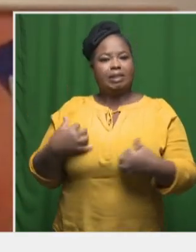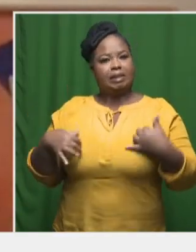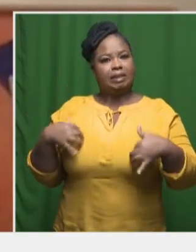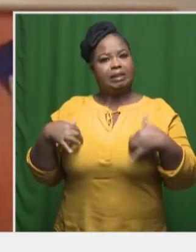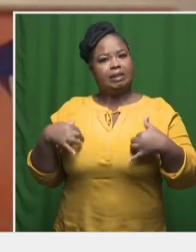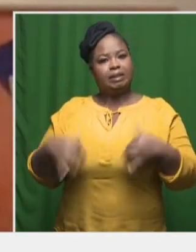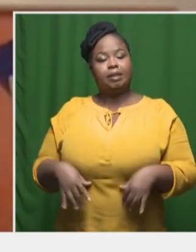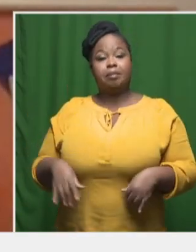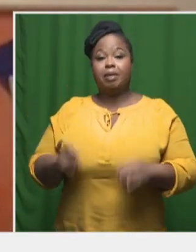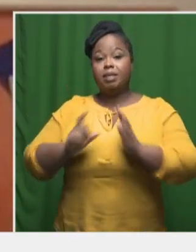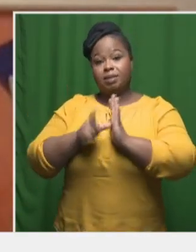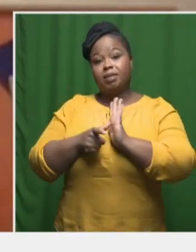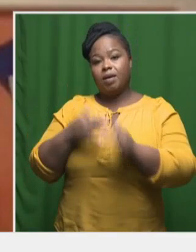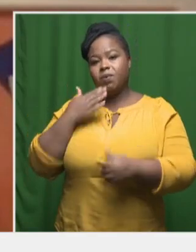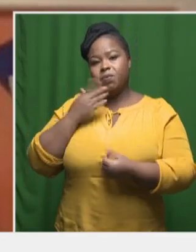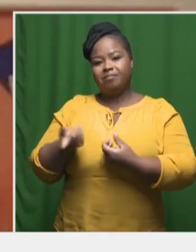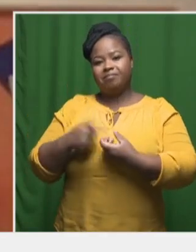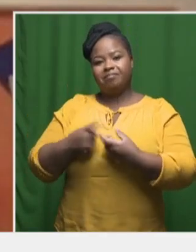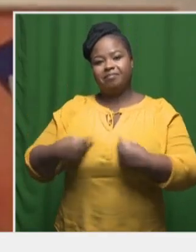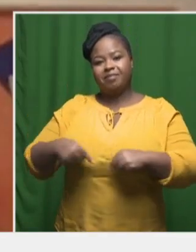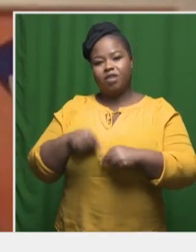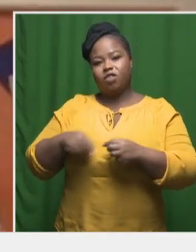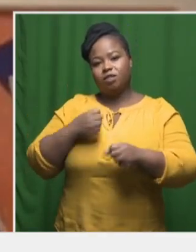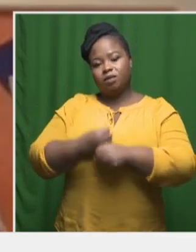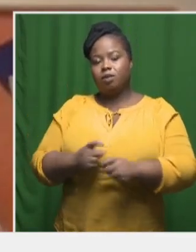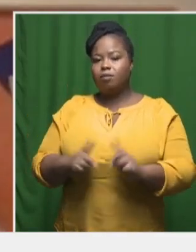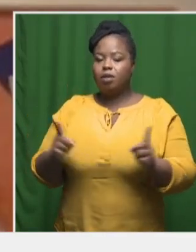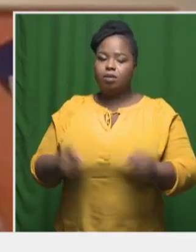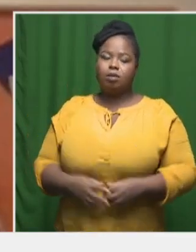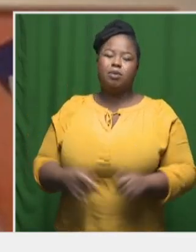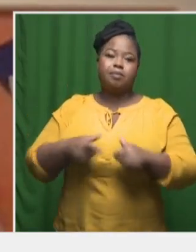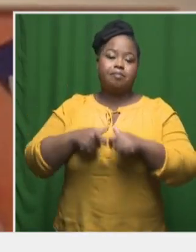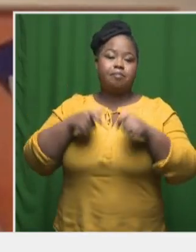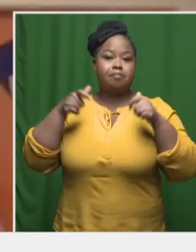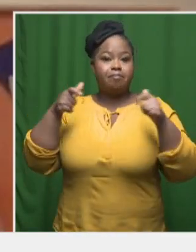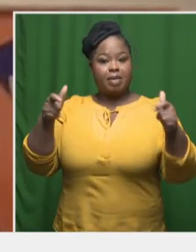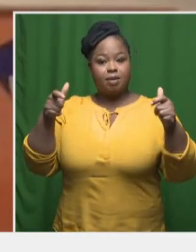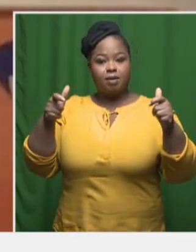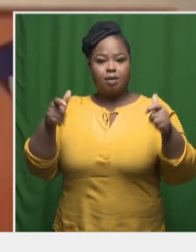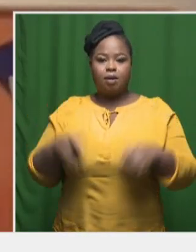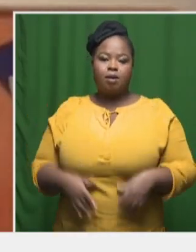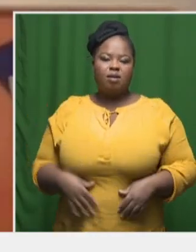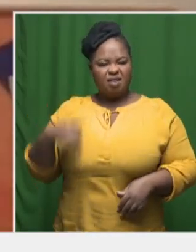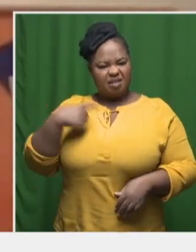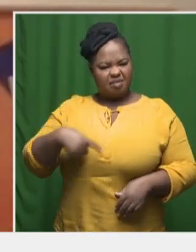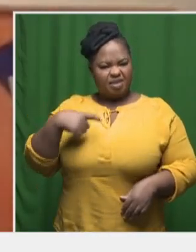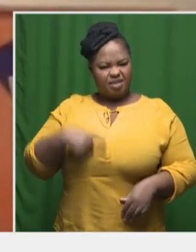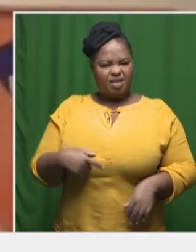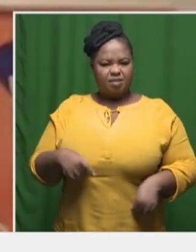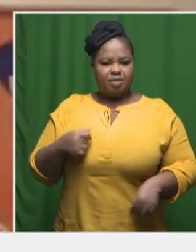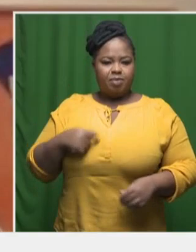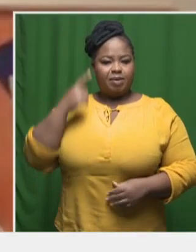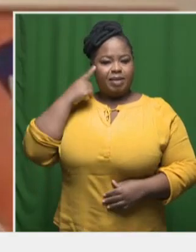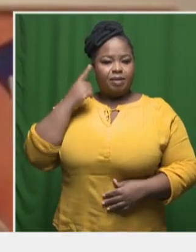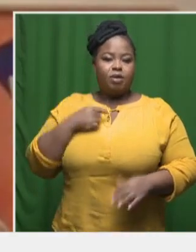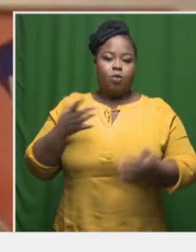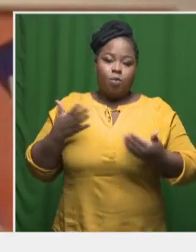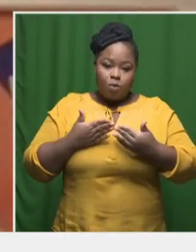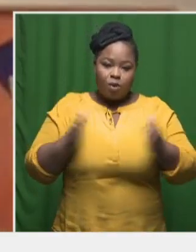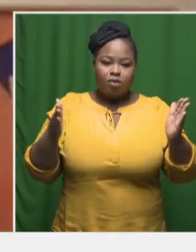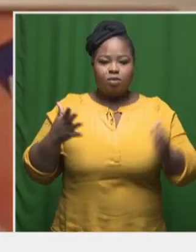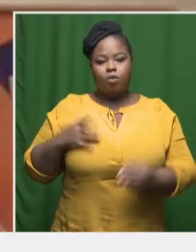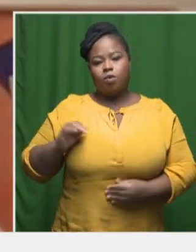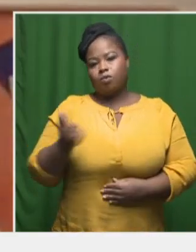quite sexy designers are joining us this year, but it really, our big, personally and for Decorex, we really want to open this up